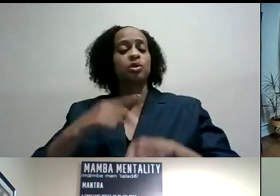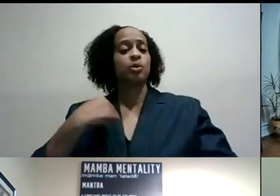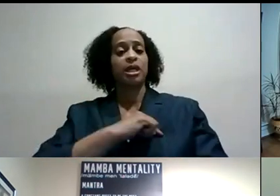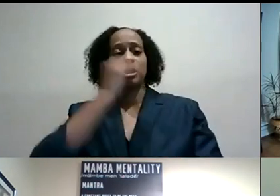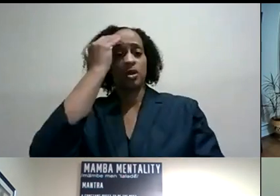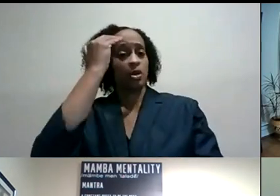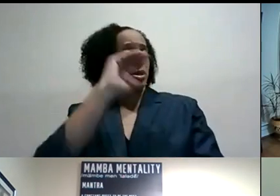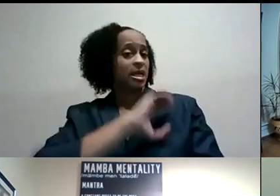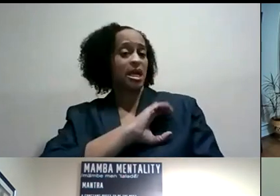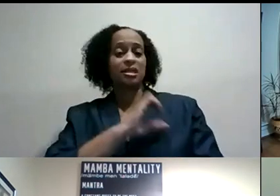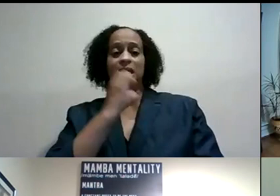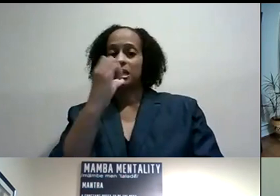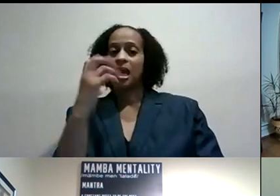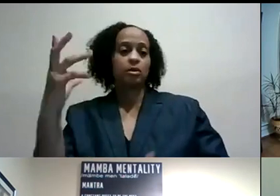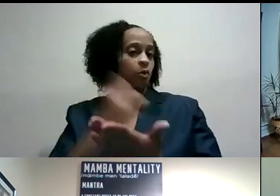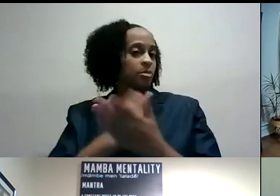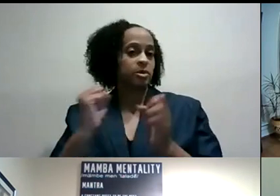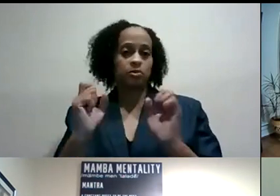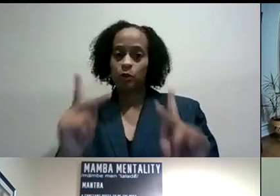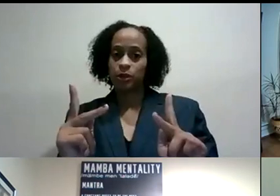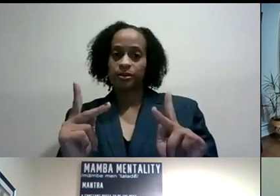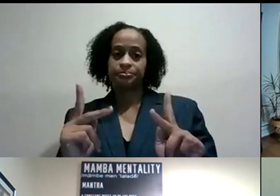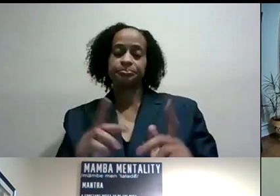did not grasp the opportunity, right? So